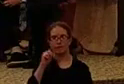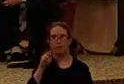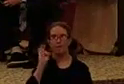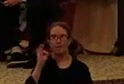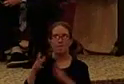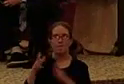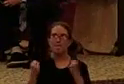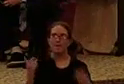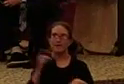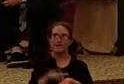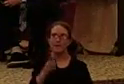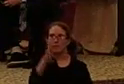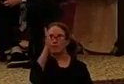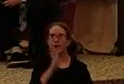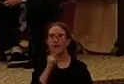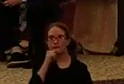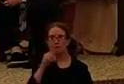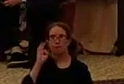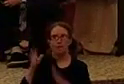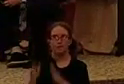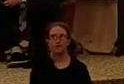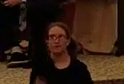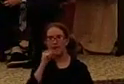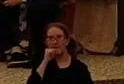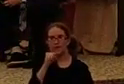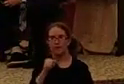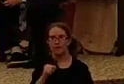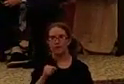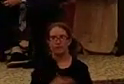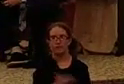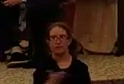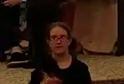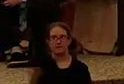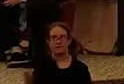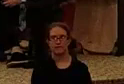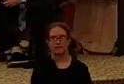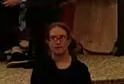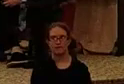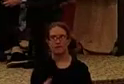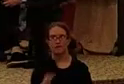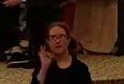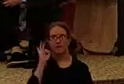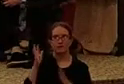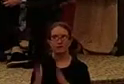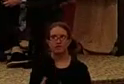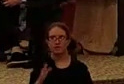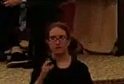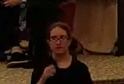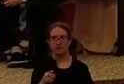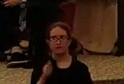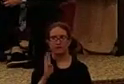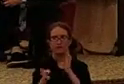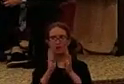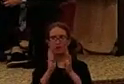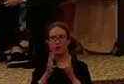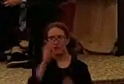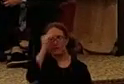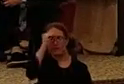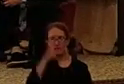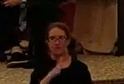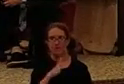Because many times God has told the preacher to tell you something. And that old preacher began to sit there and talk to that